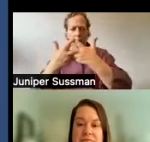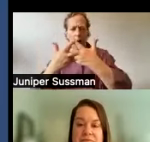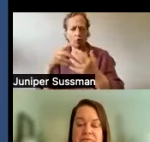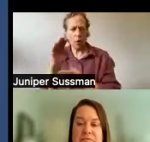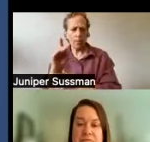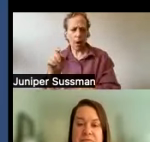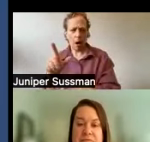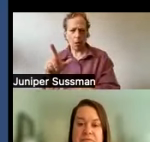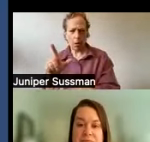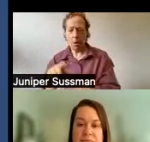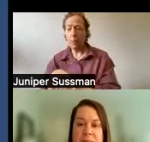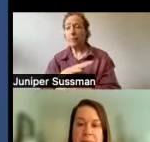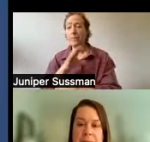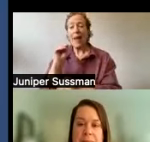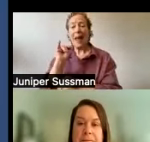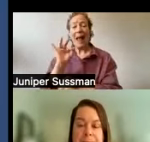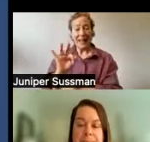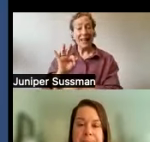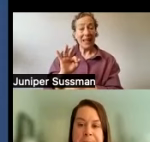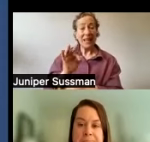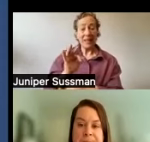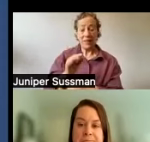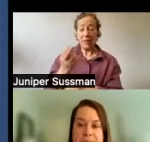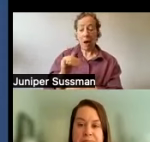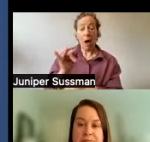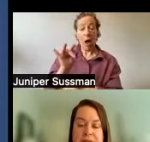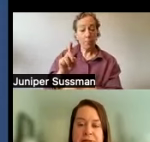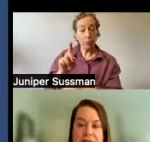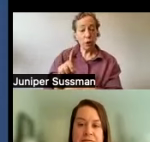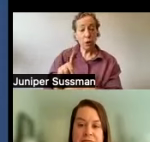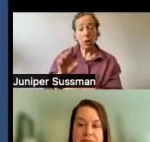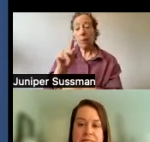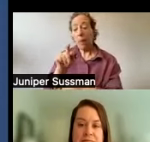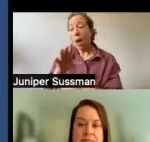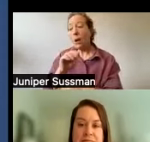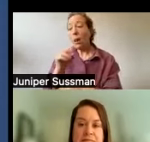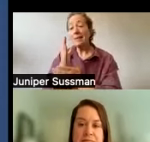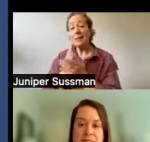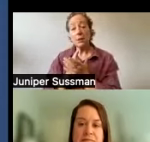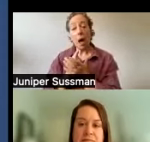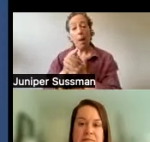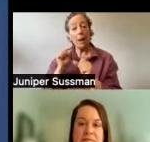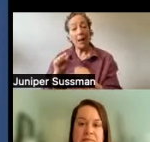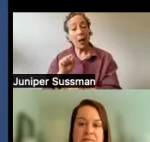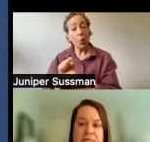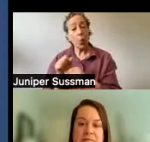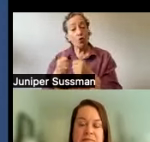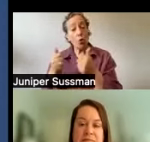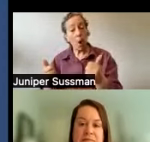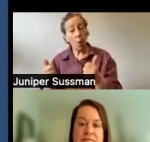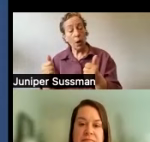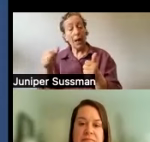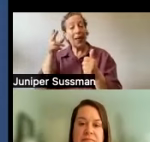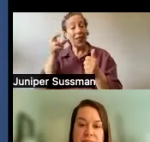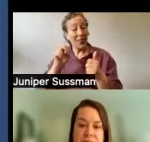is going to be providing a hybrid model and allowing some employees to work remotely, then an employee who needs to